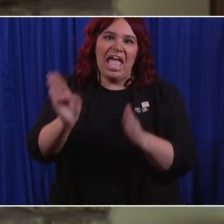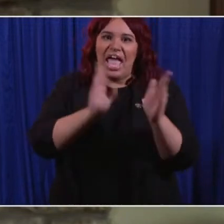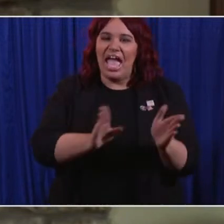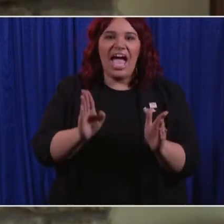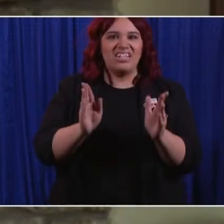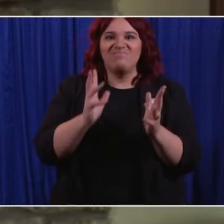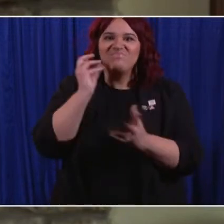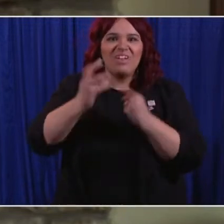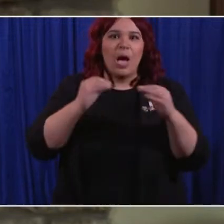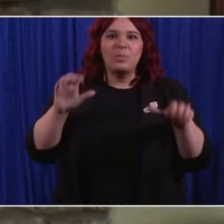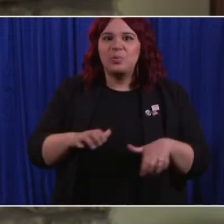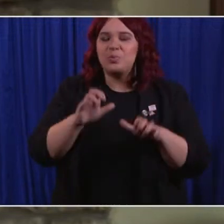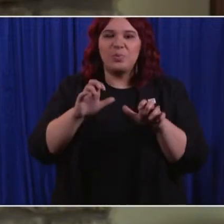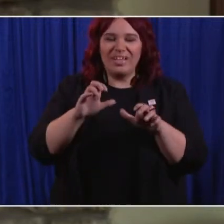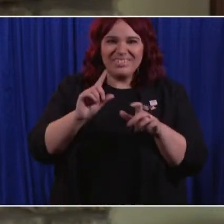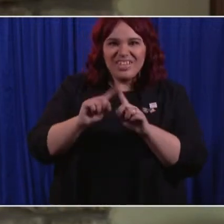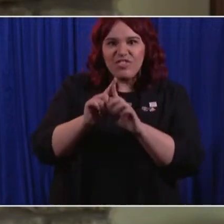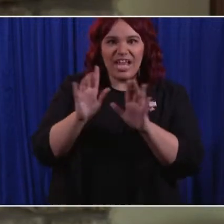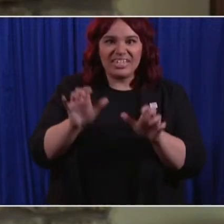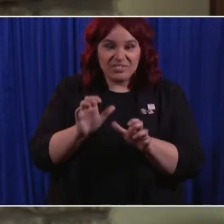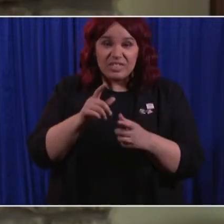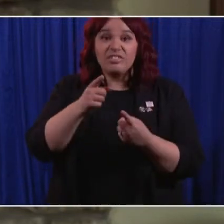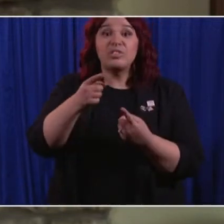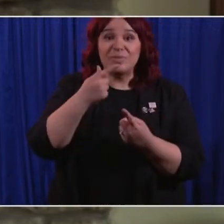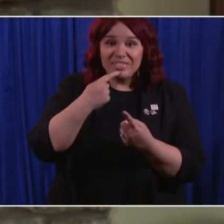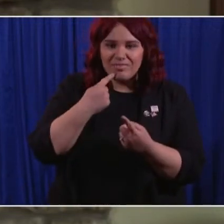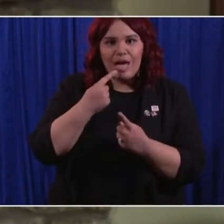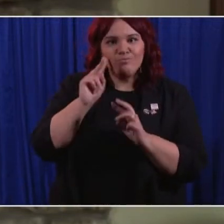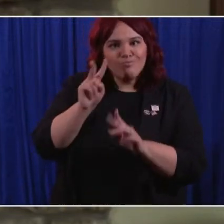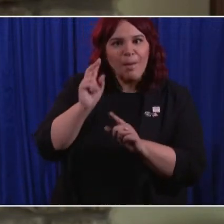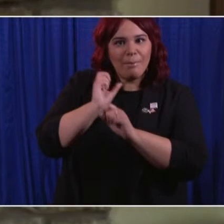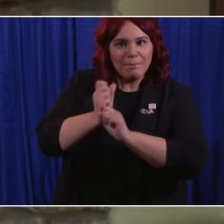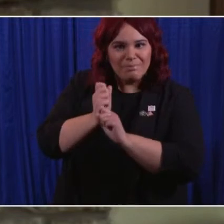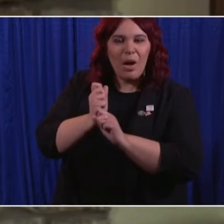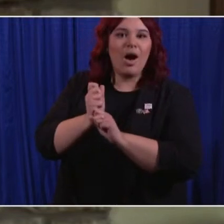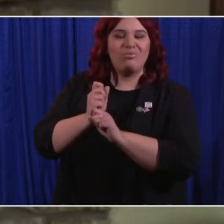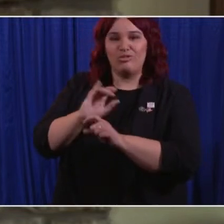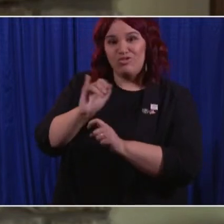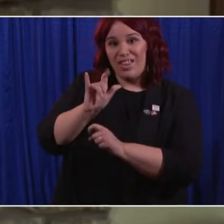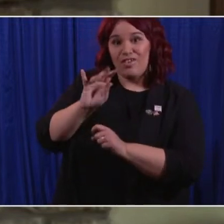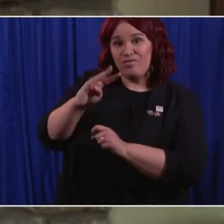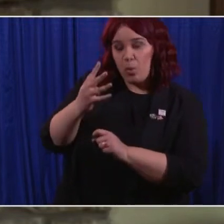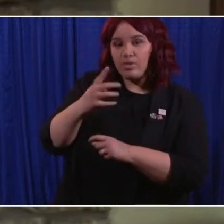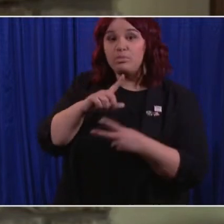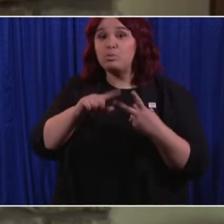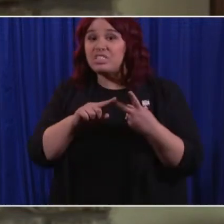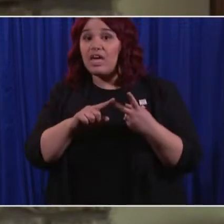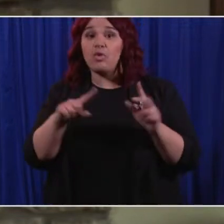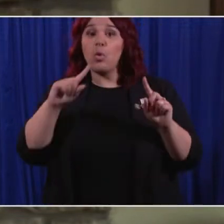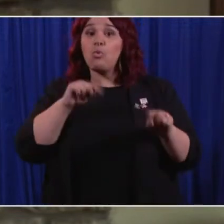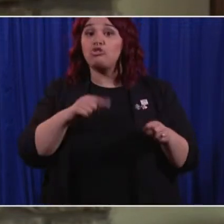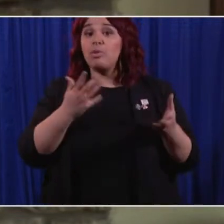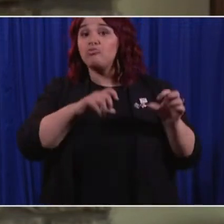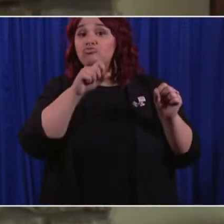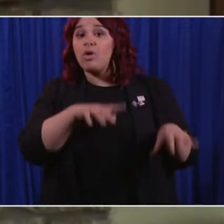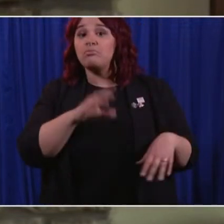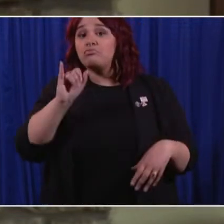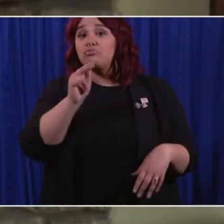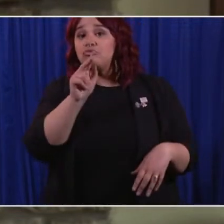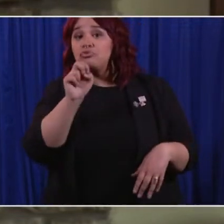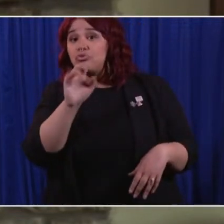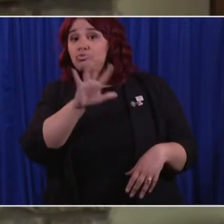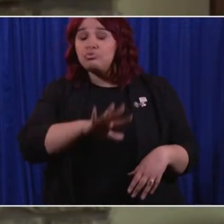hoping to see full ballparks maybe by July 4th. Earlier today, you said the orders might end as soon as June. Have your experts given